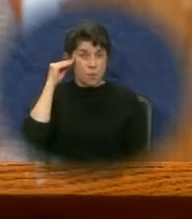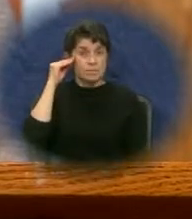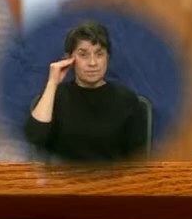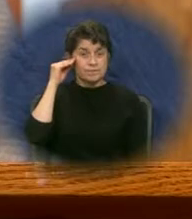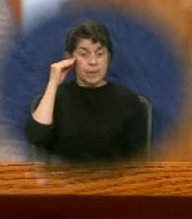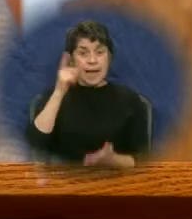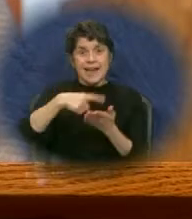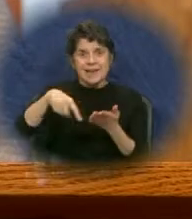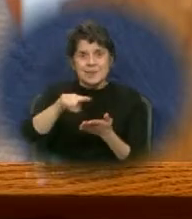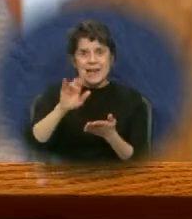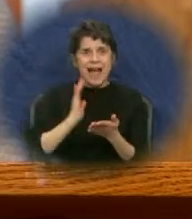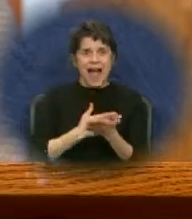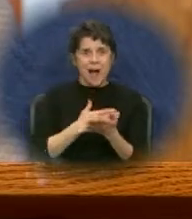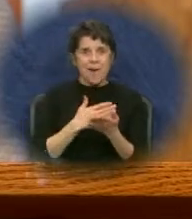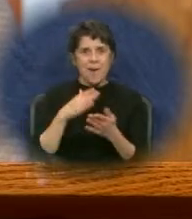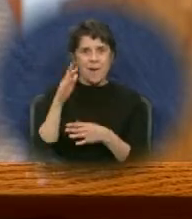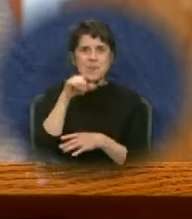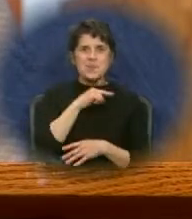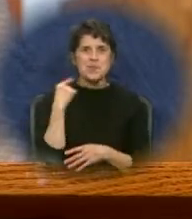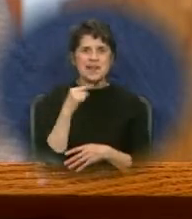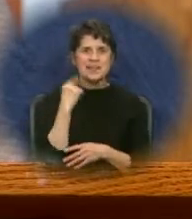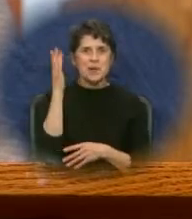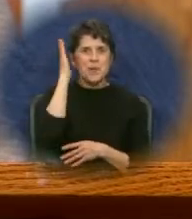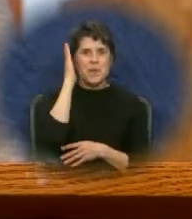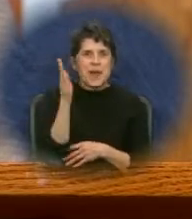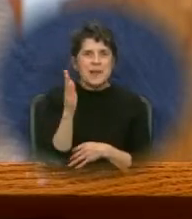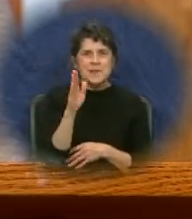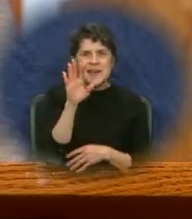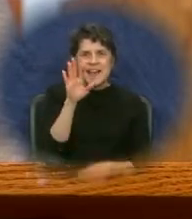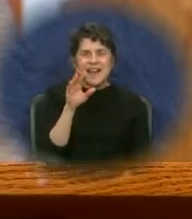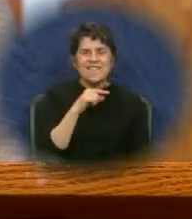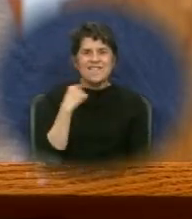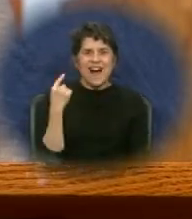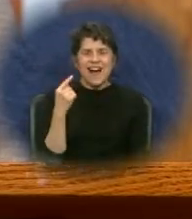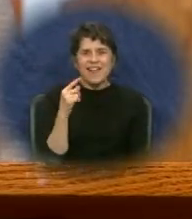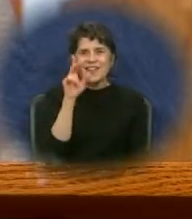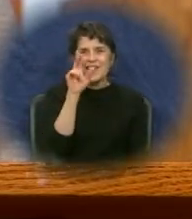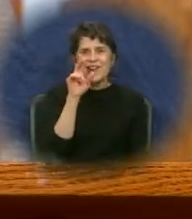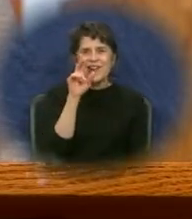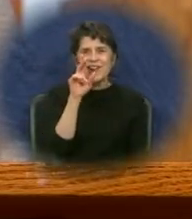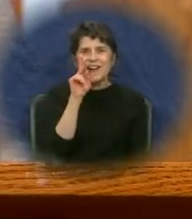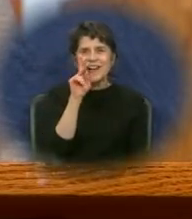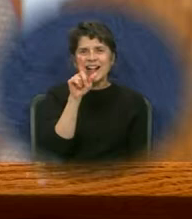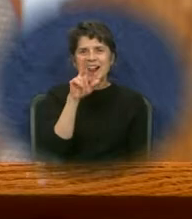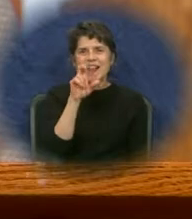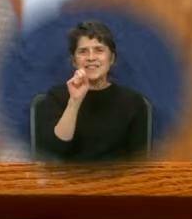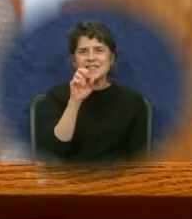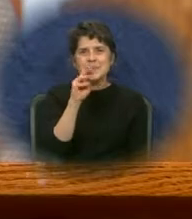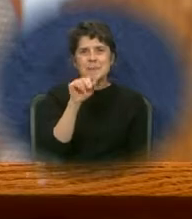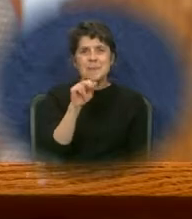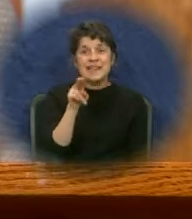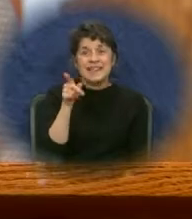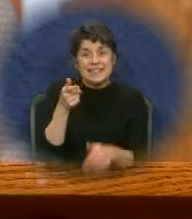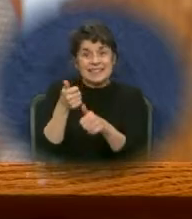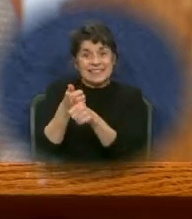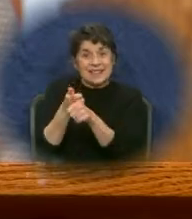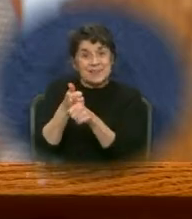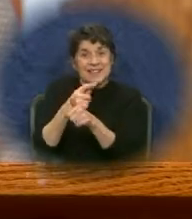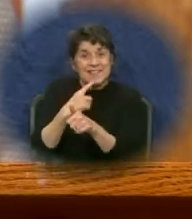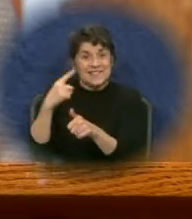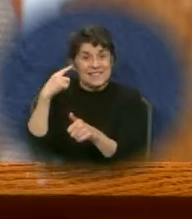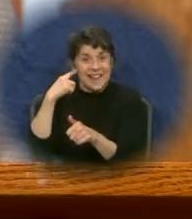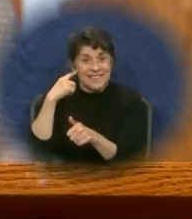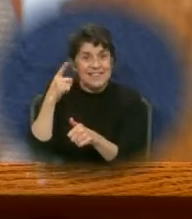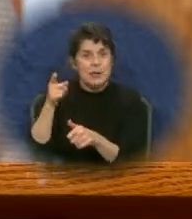Father Christopher Klusman, who is deaf himself and is the director of the Apostolate for the Deaf of the Archdiocese